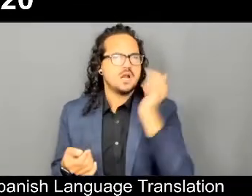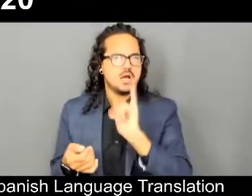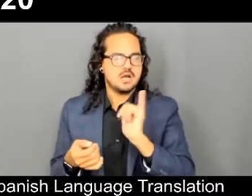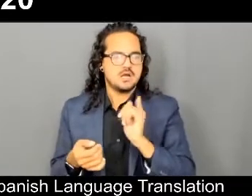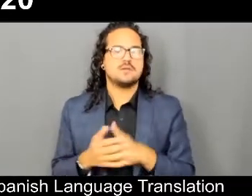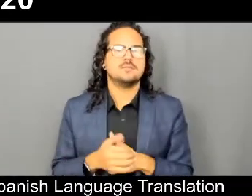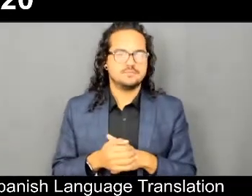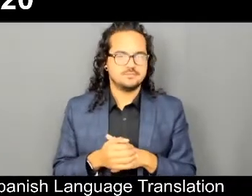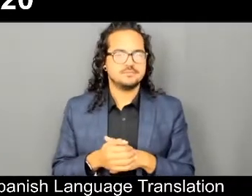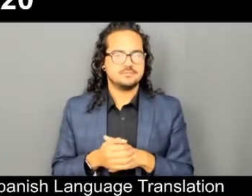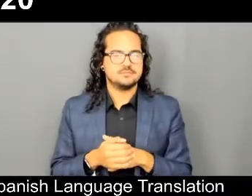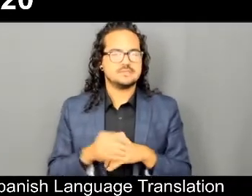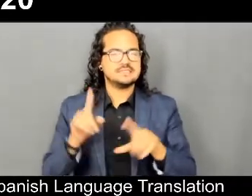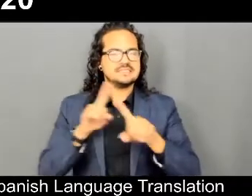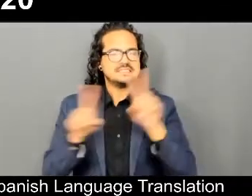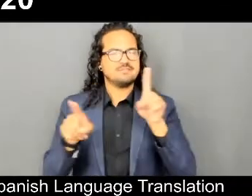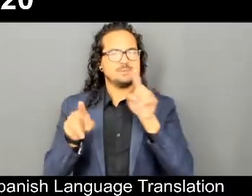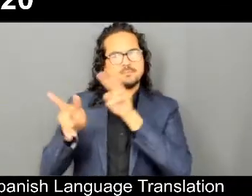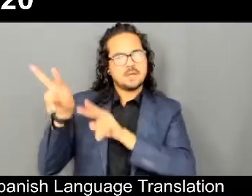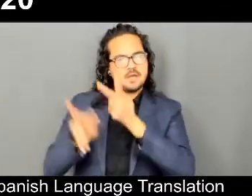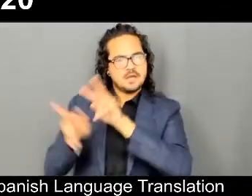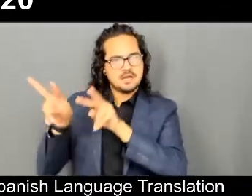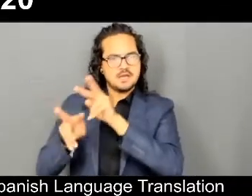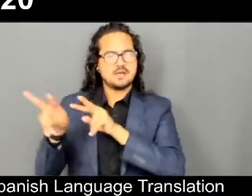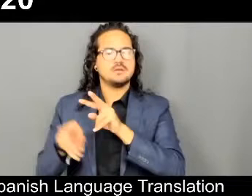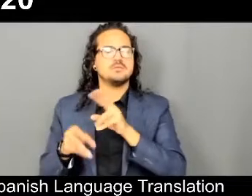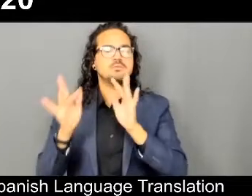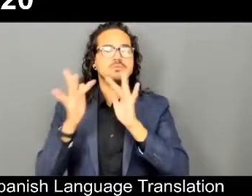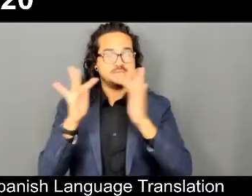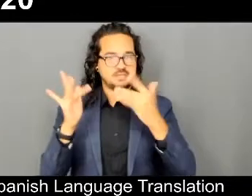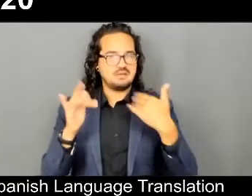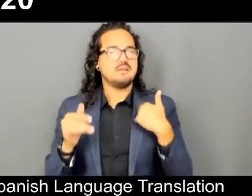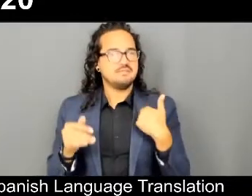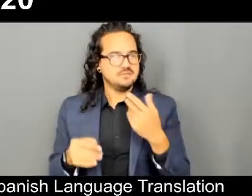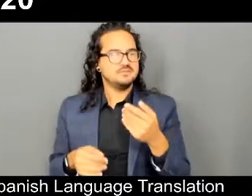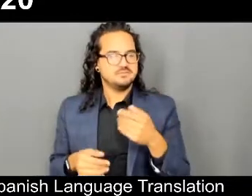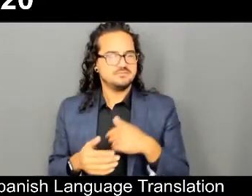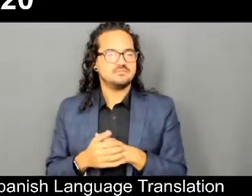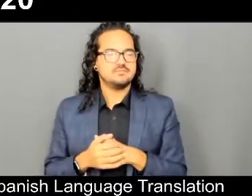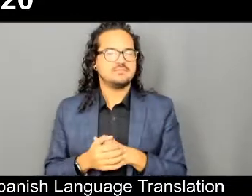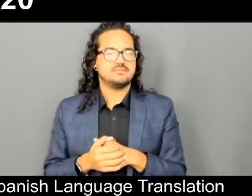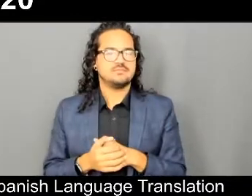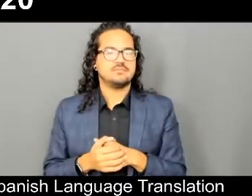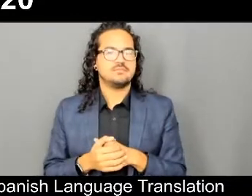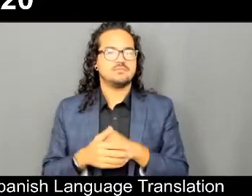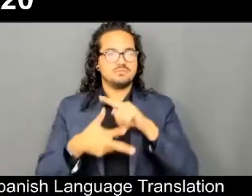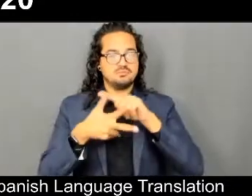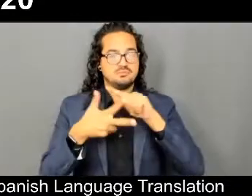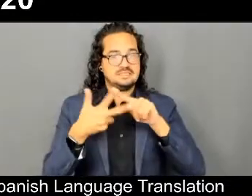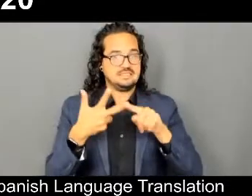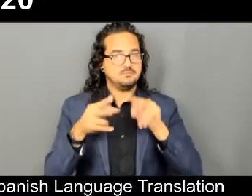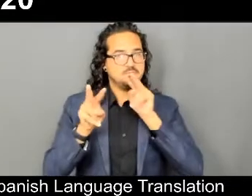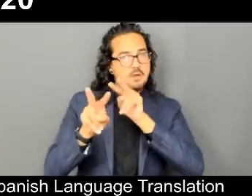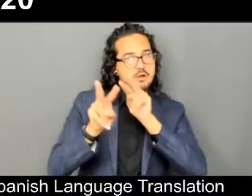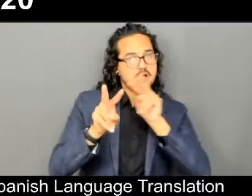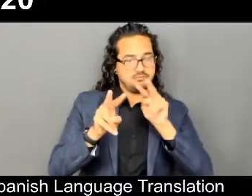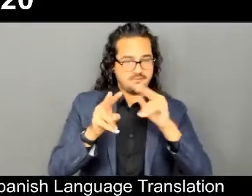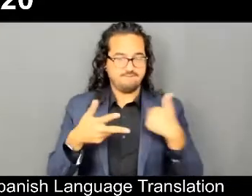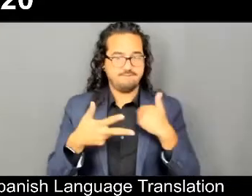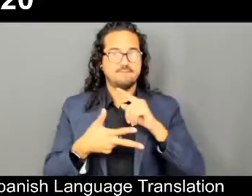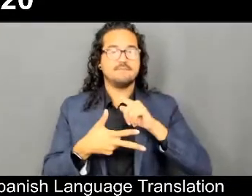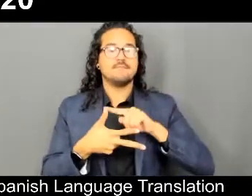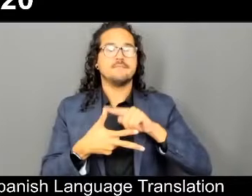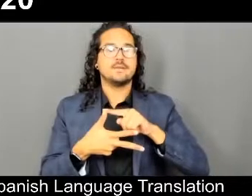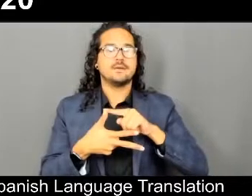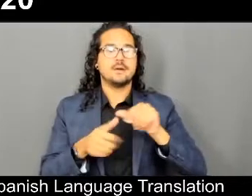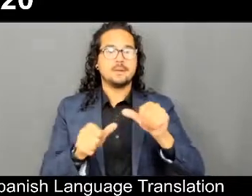go to. So there's basically three types of monitors. There's the permanent monitors, usually EPA